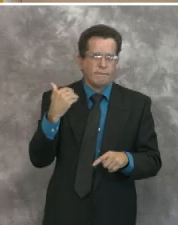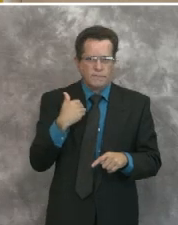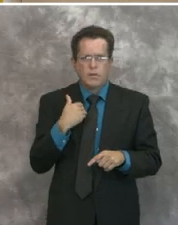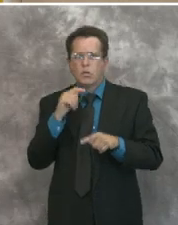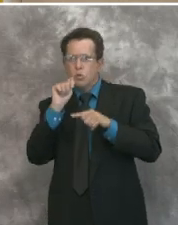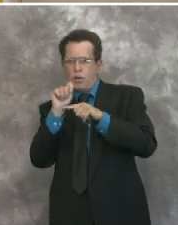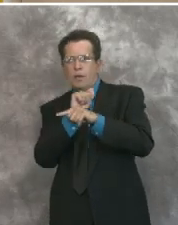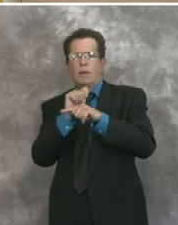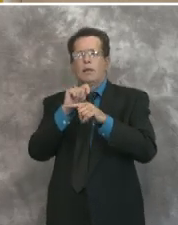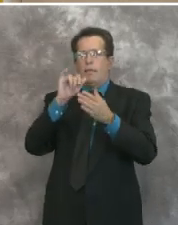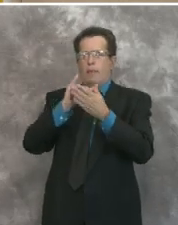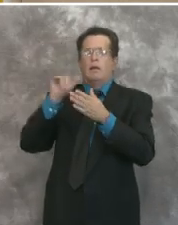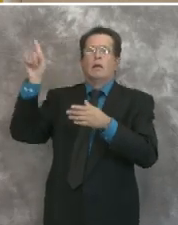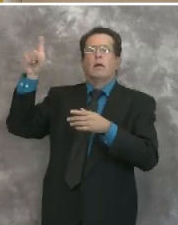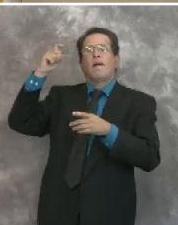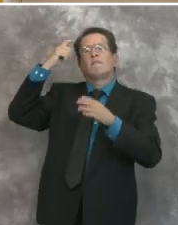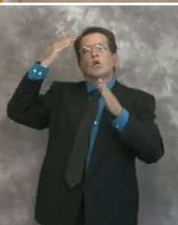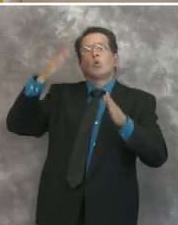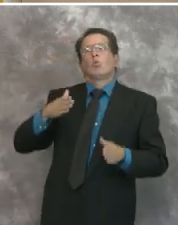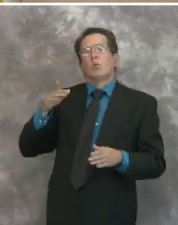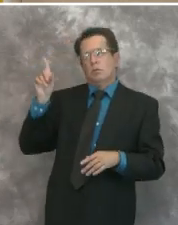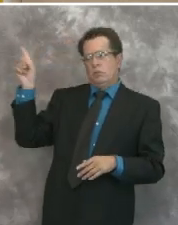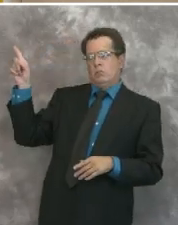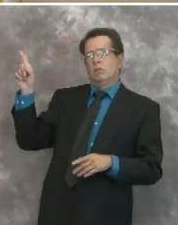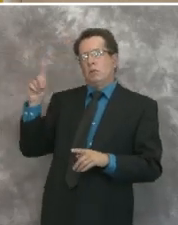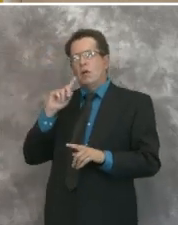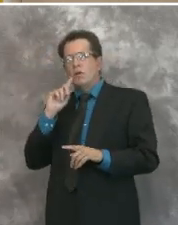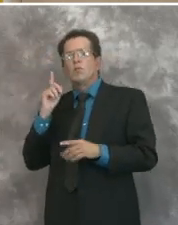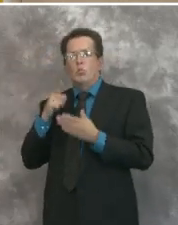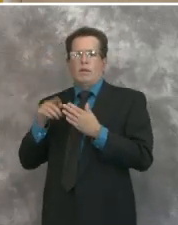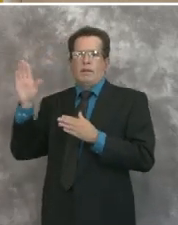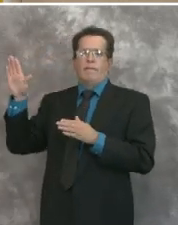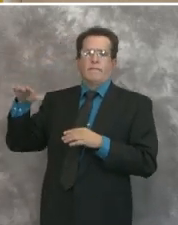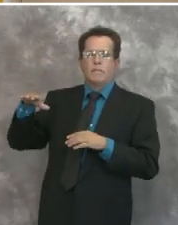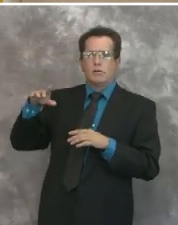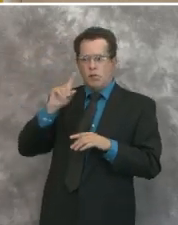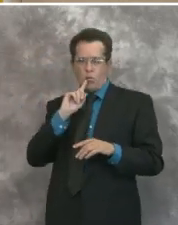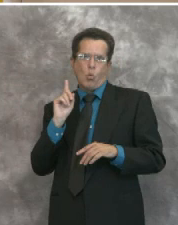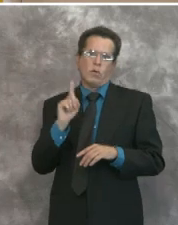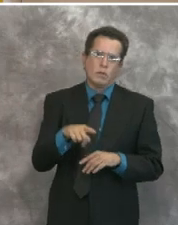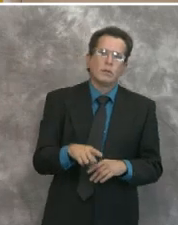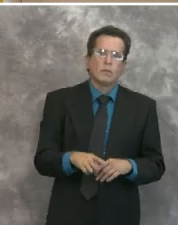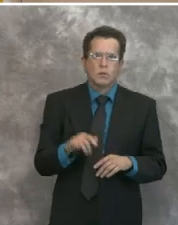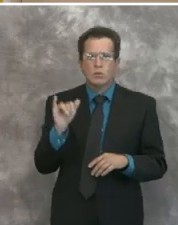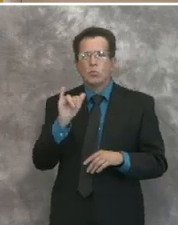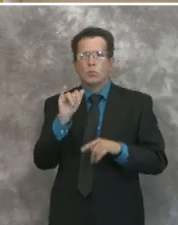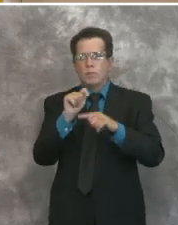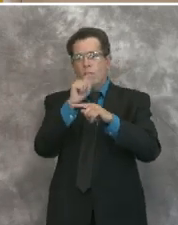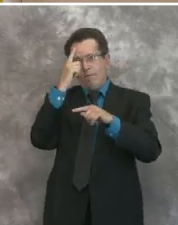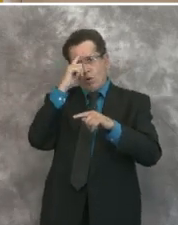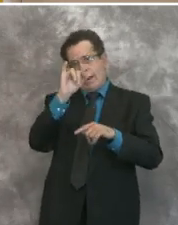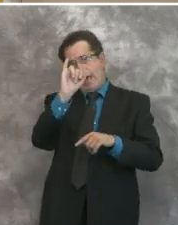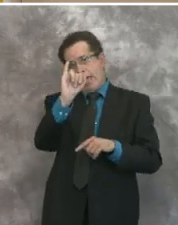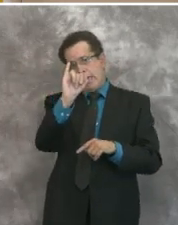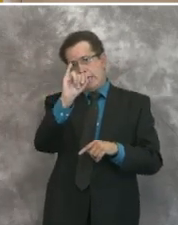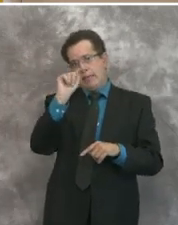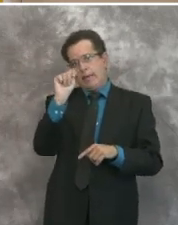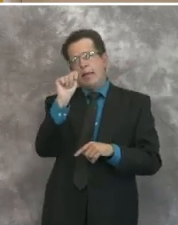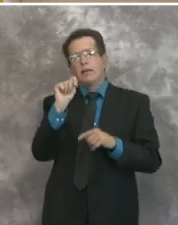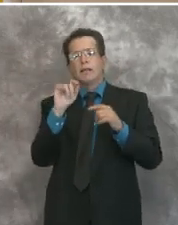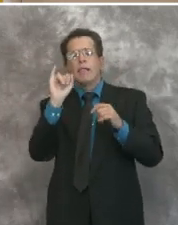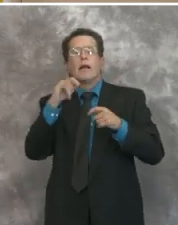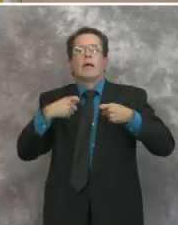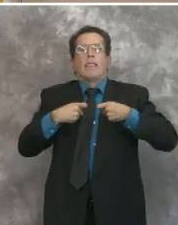training that the governor has identified. When it comes to IT or